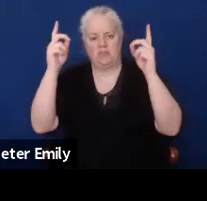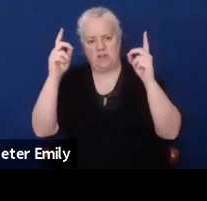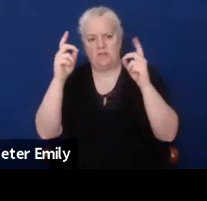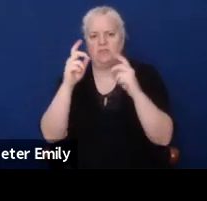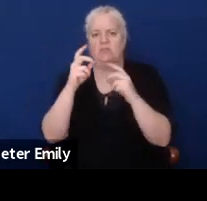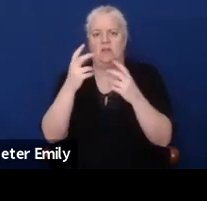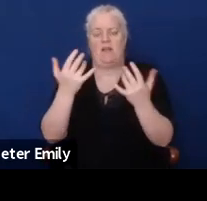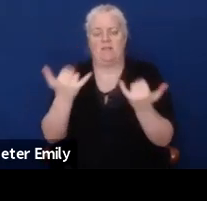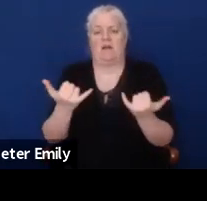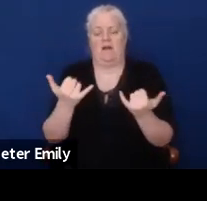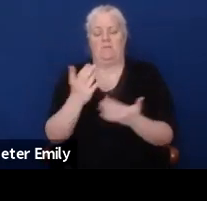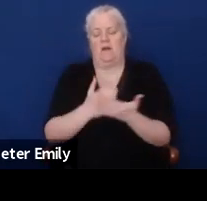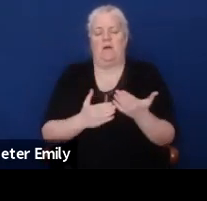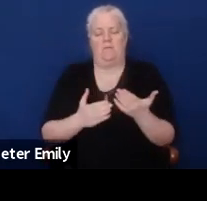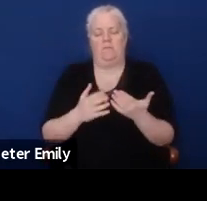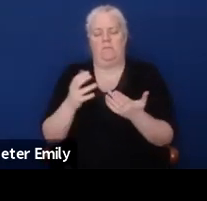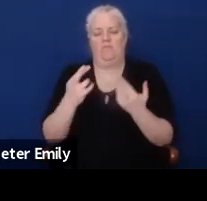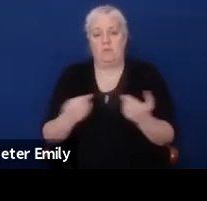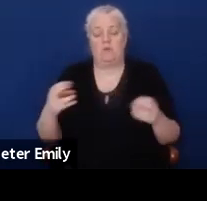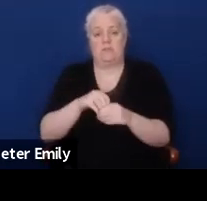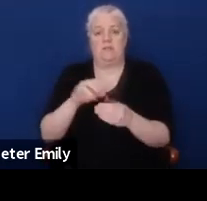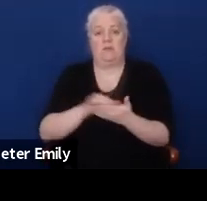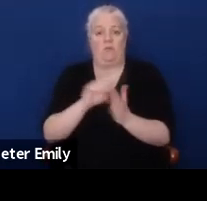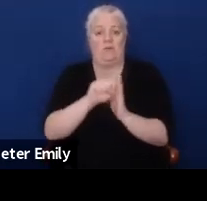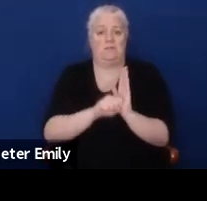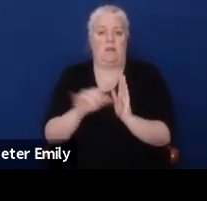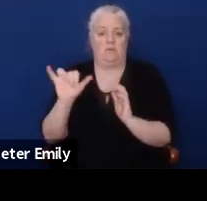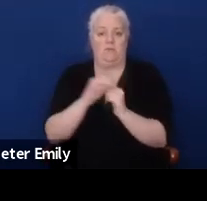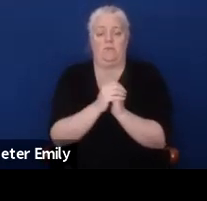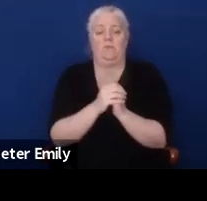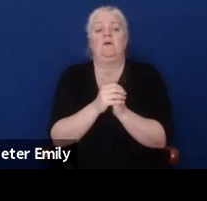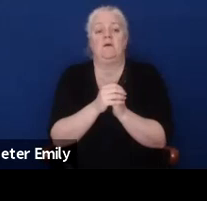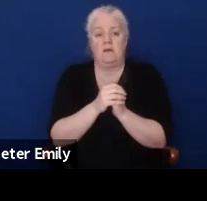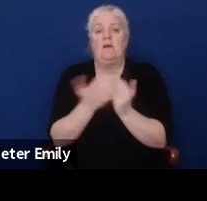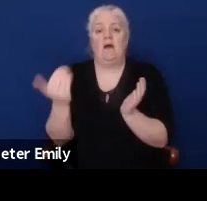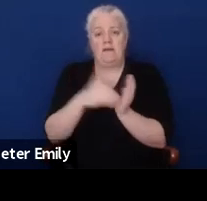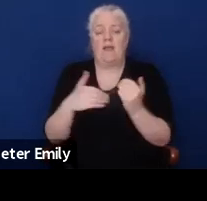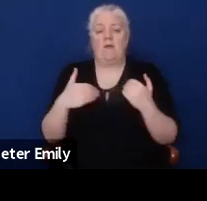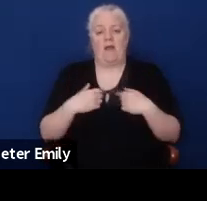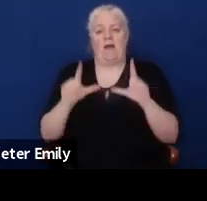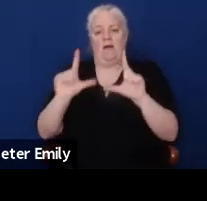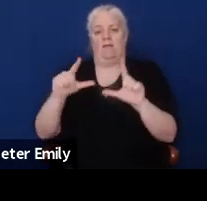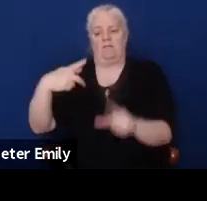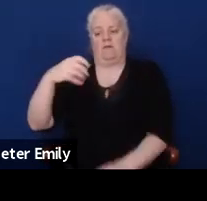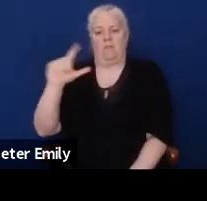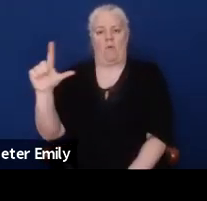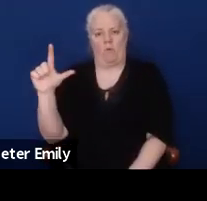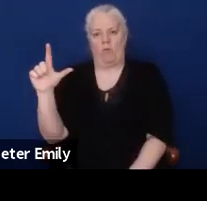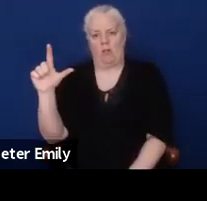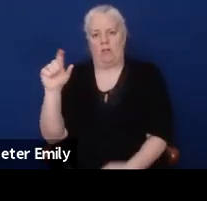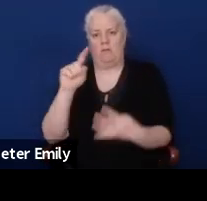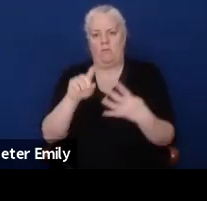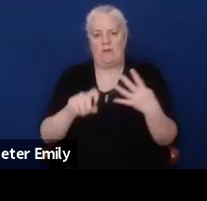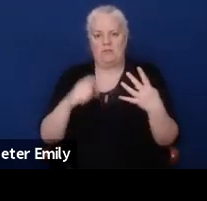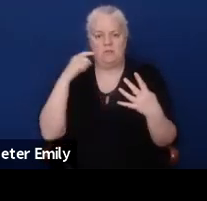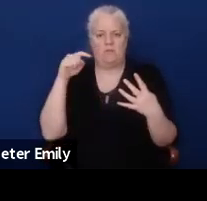resources. We also have a small question here for you on the poll set, so we can get